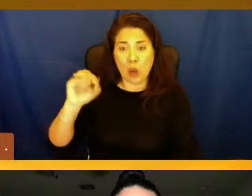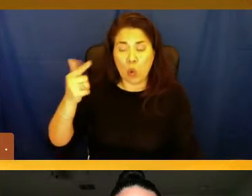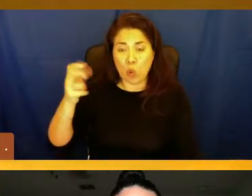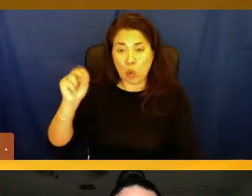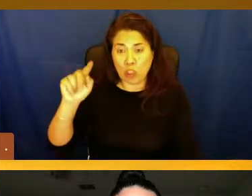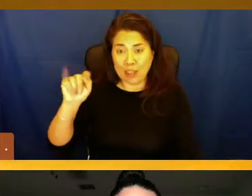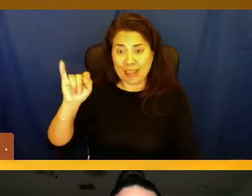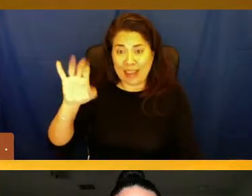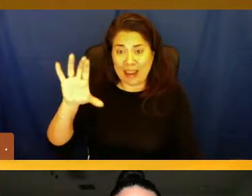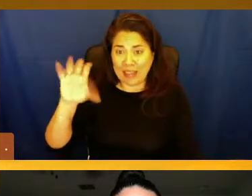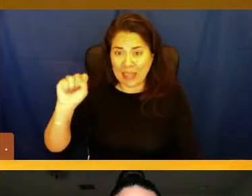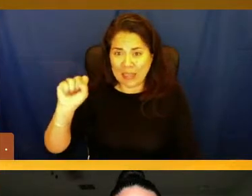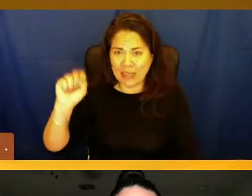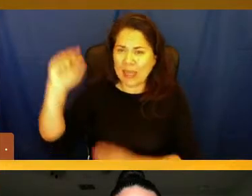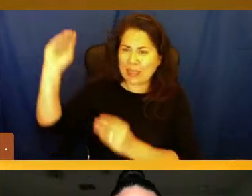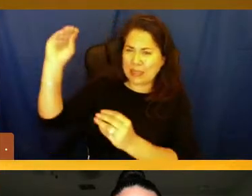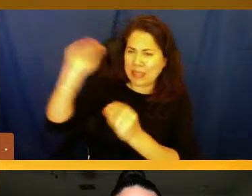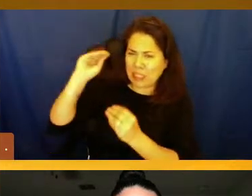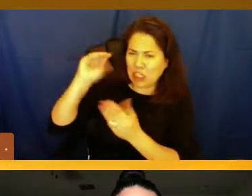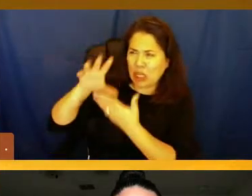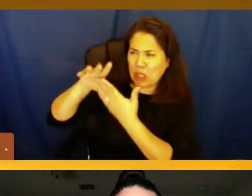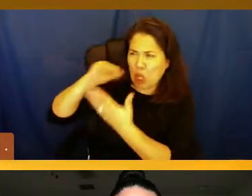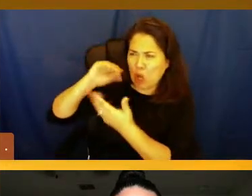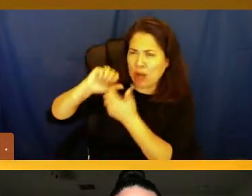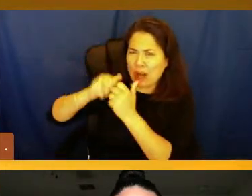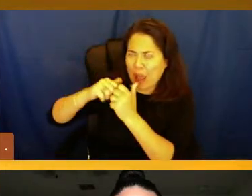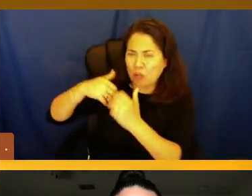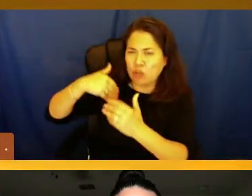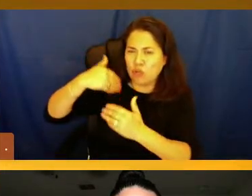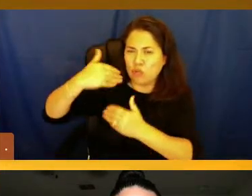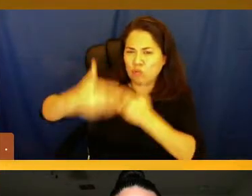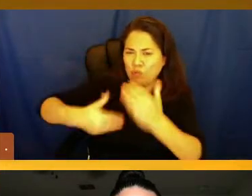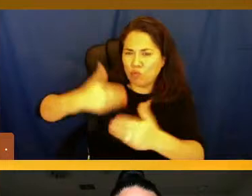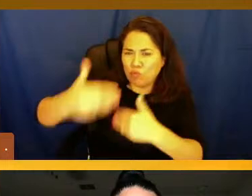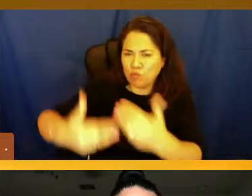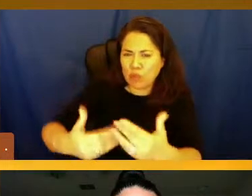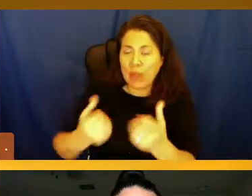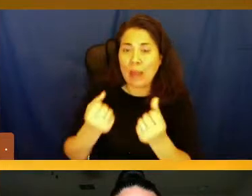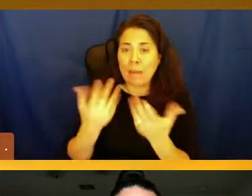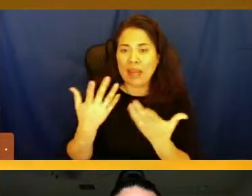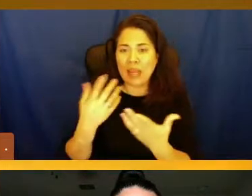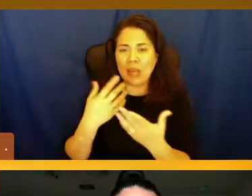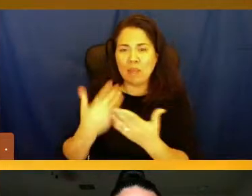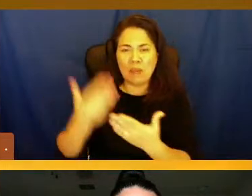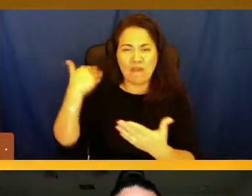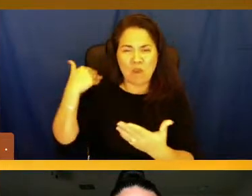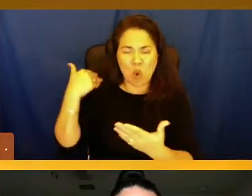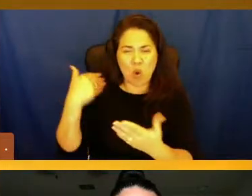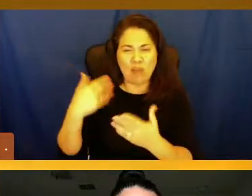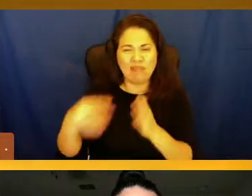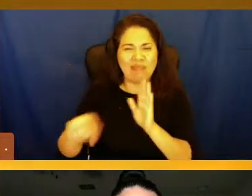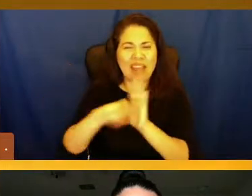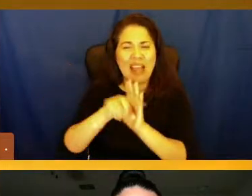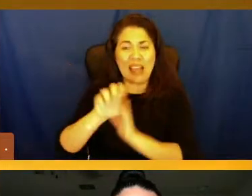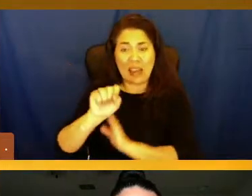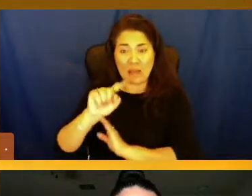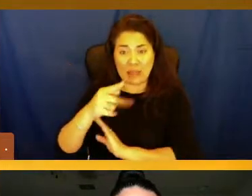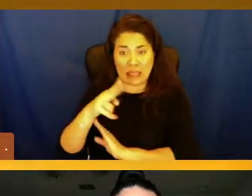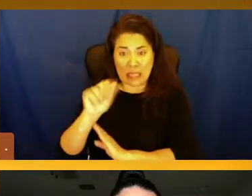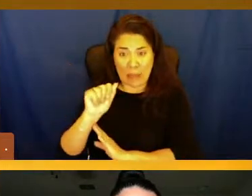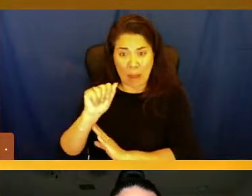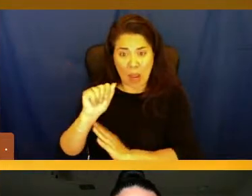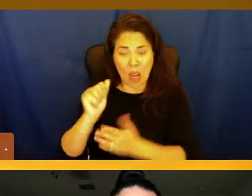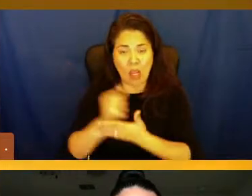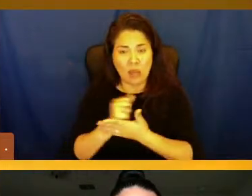go forward into taking out many of the previous stigmas that were in anthropology. So we